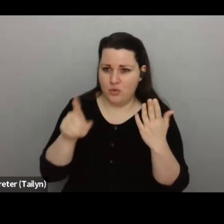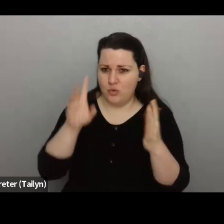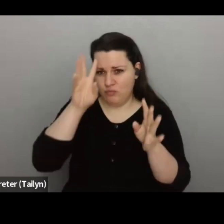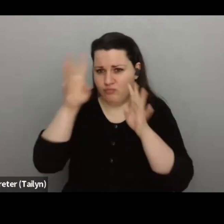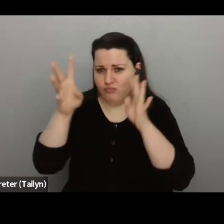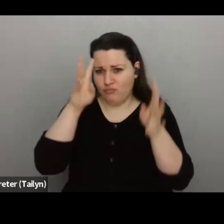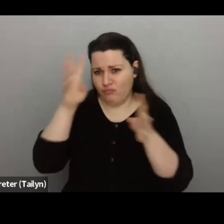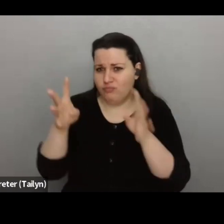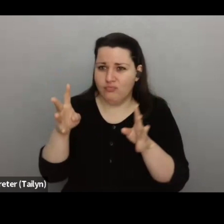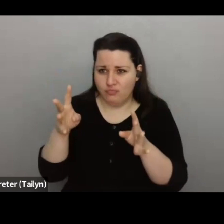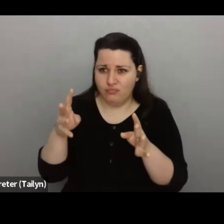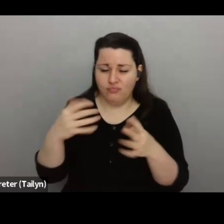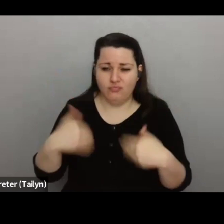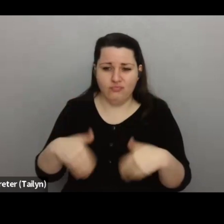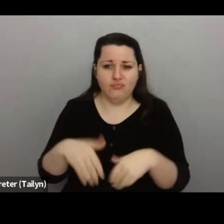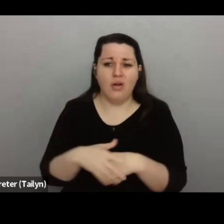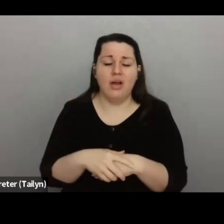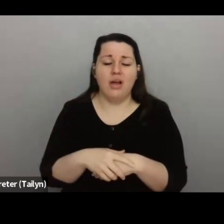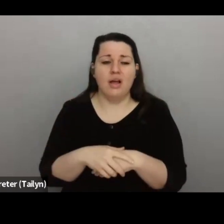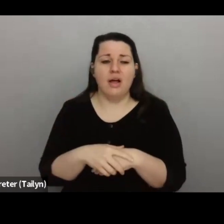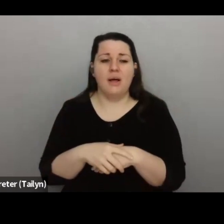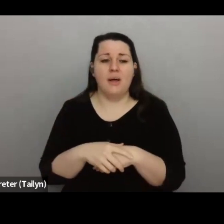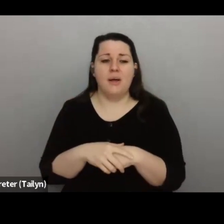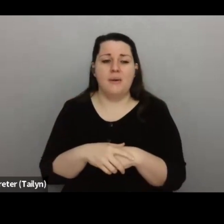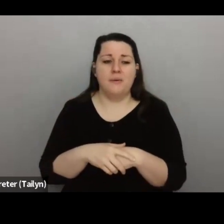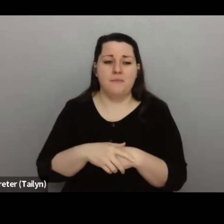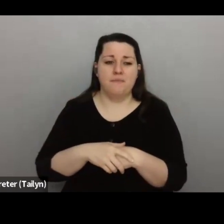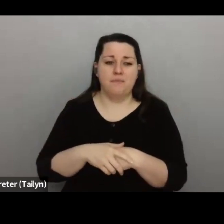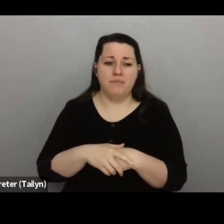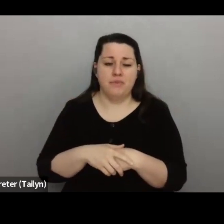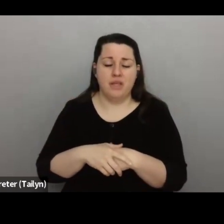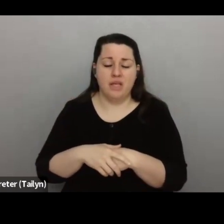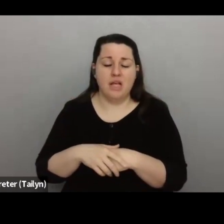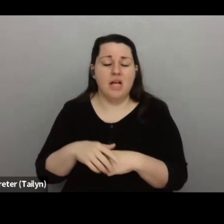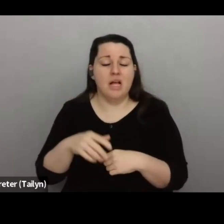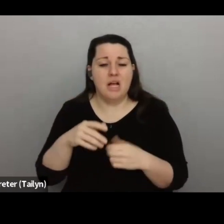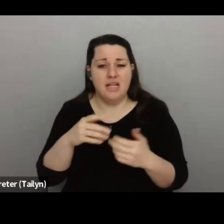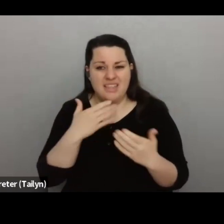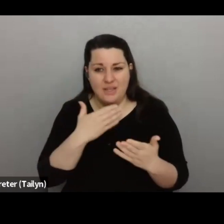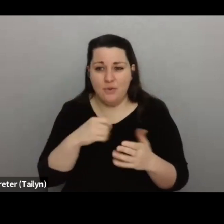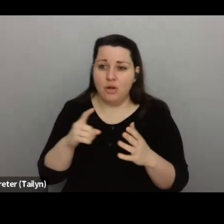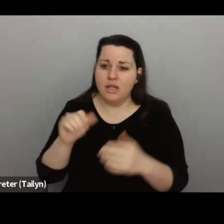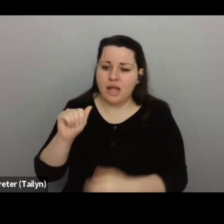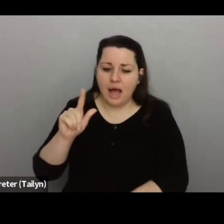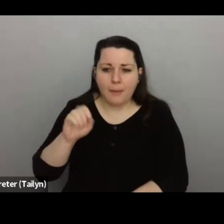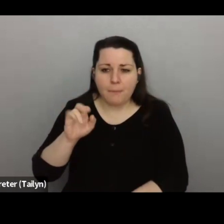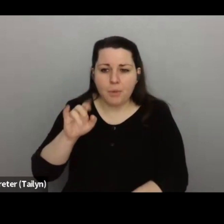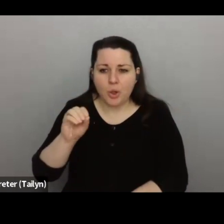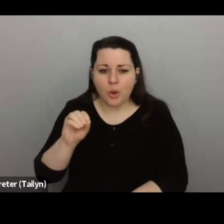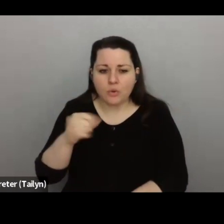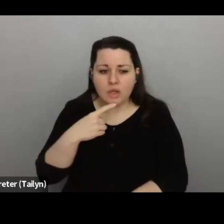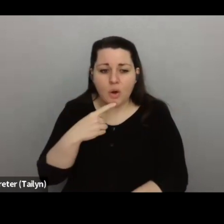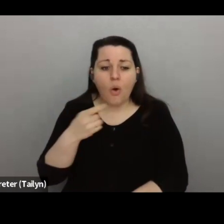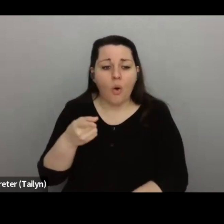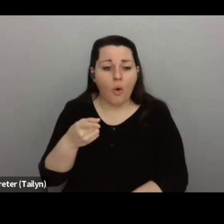that went into that. And you're welcome. And Alberto mentioned in the chat